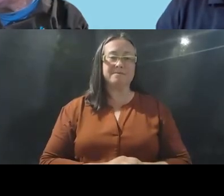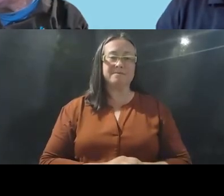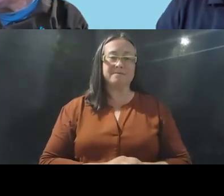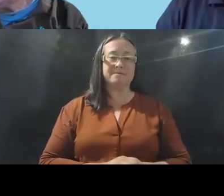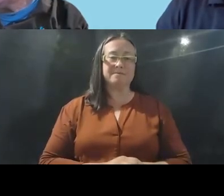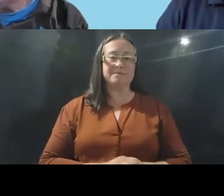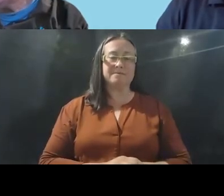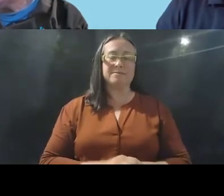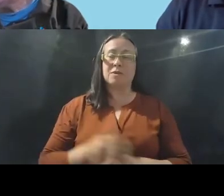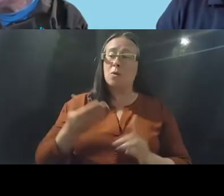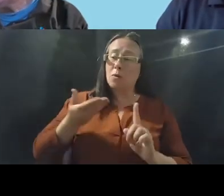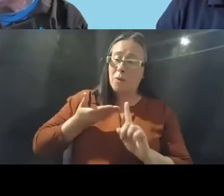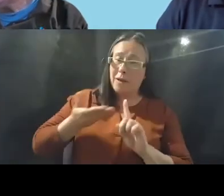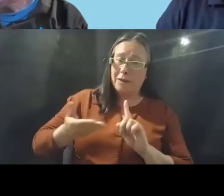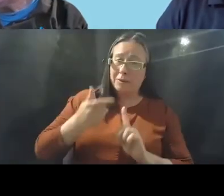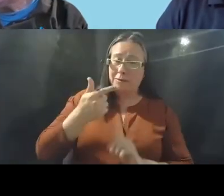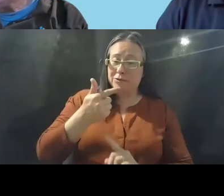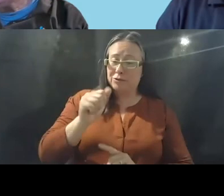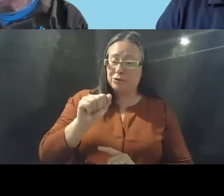Welcome, Jermaine.